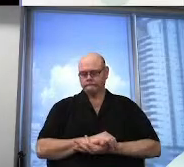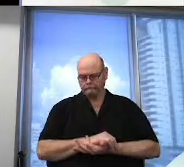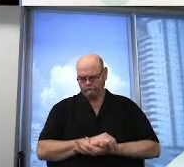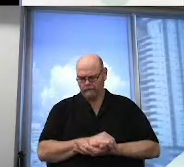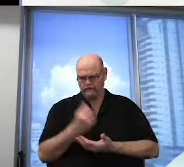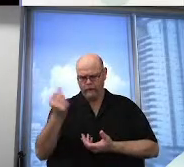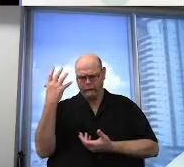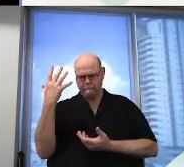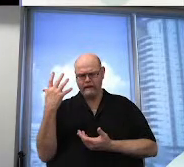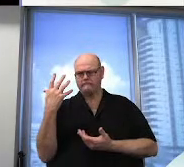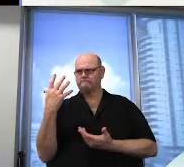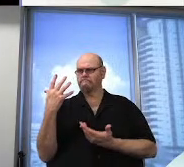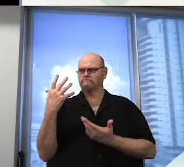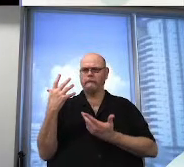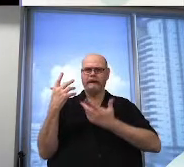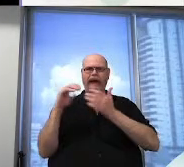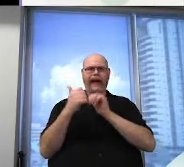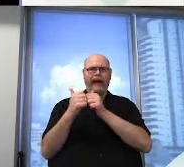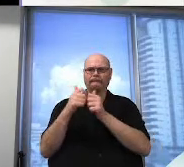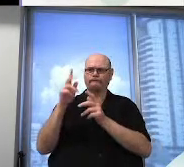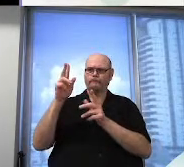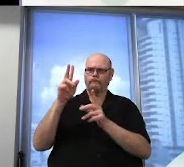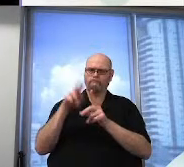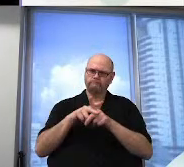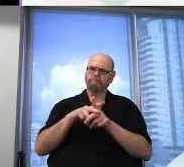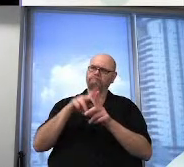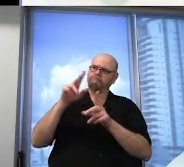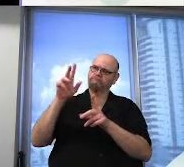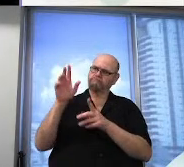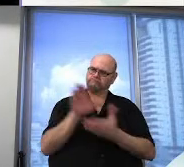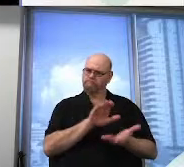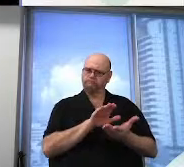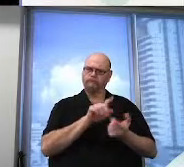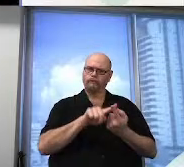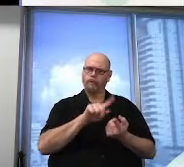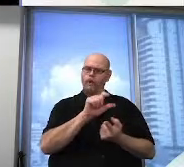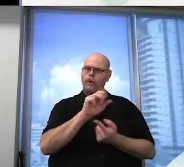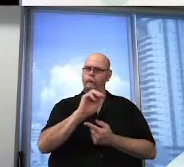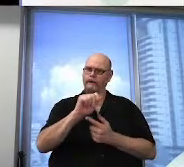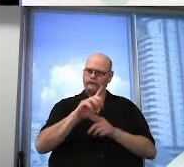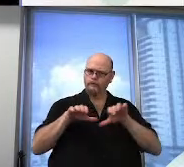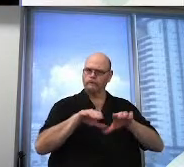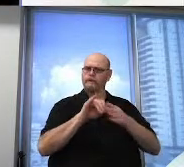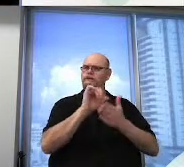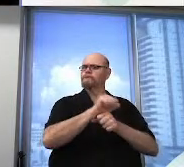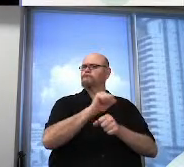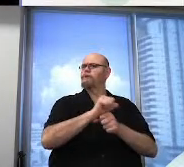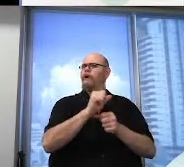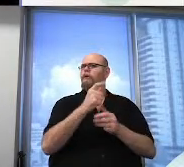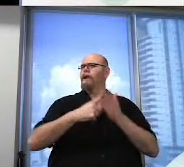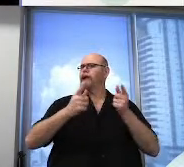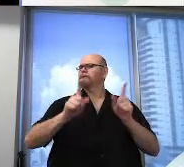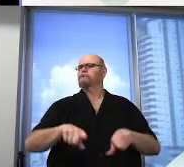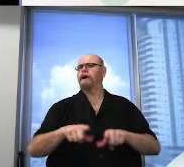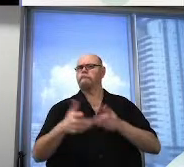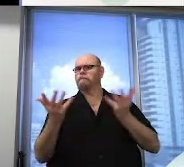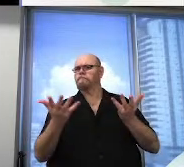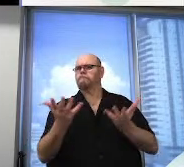what has to happen to make the rest of the 1.2 billion flow into LUMA's hands to get the work done? What has to